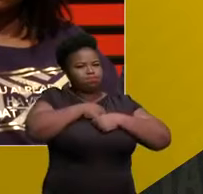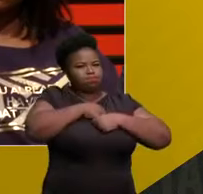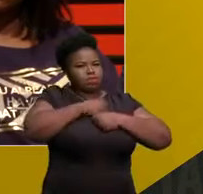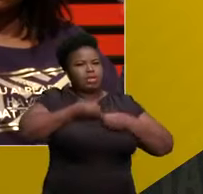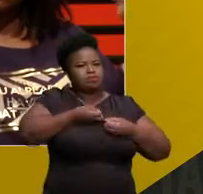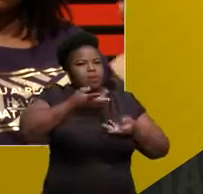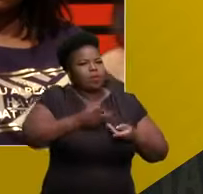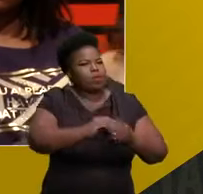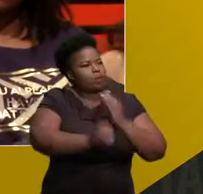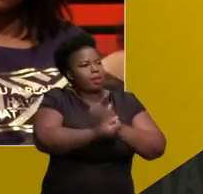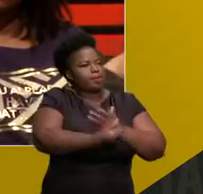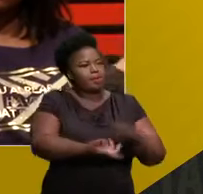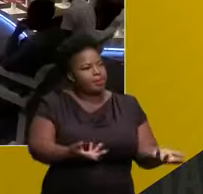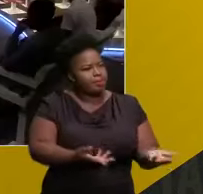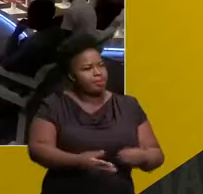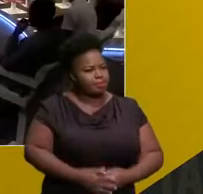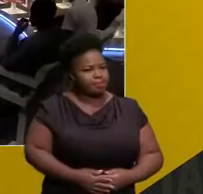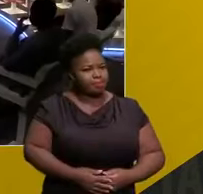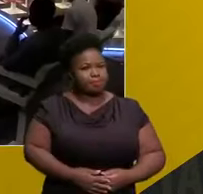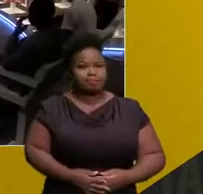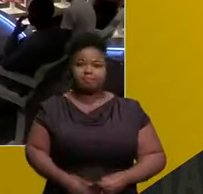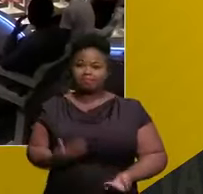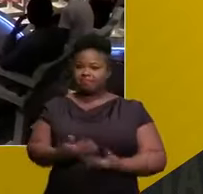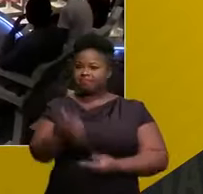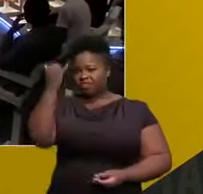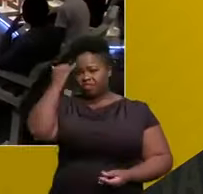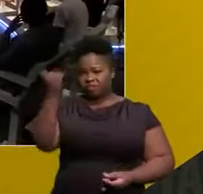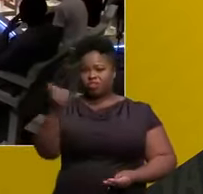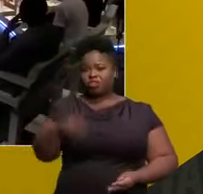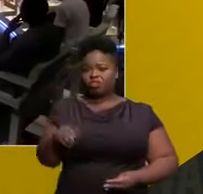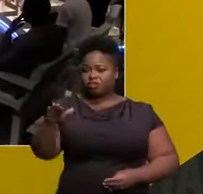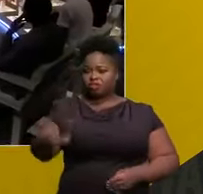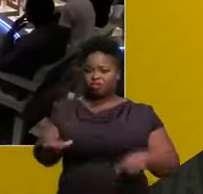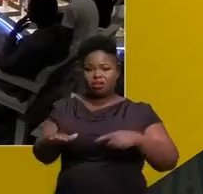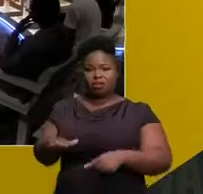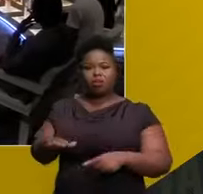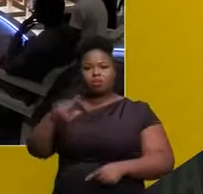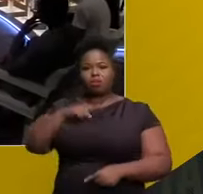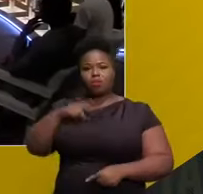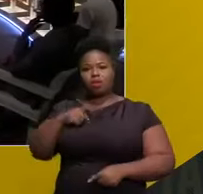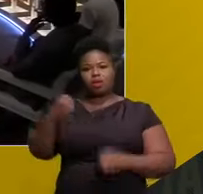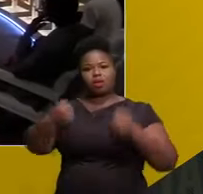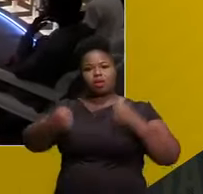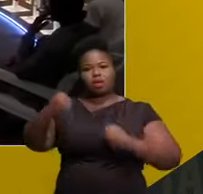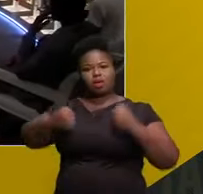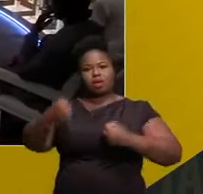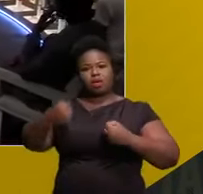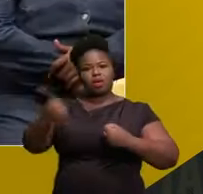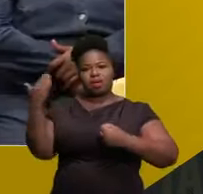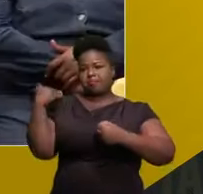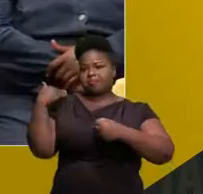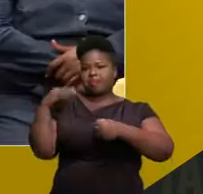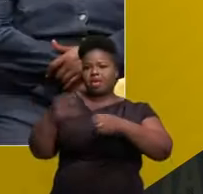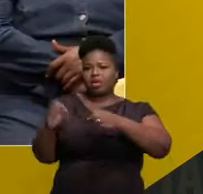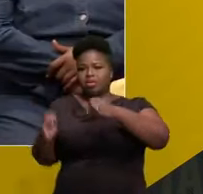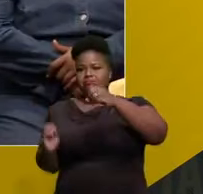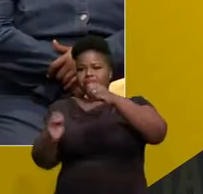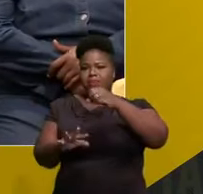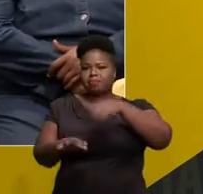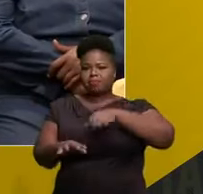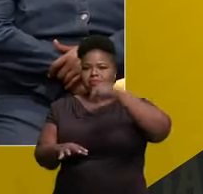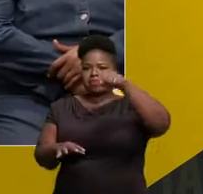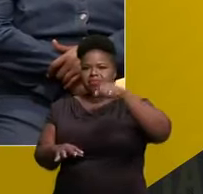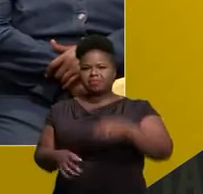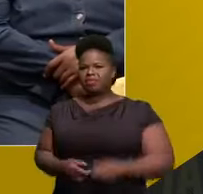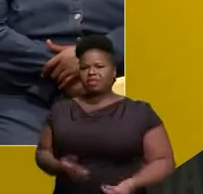jwang ka yona. Can you imagine, Melody, the trauma ya ngwana, gore ba o kentse ko putung? You made a mistake. But what if he didn't